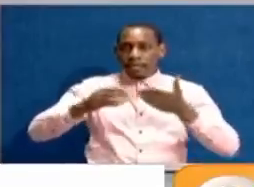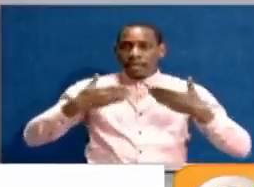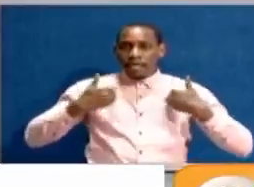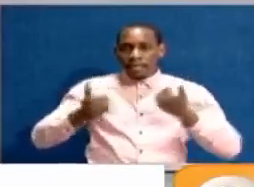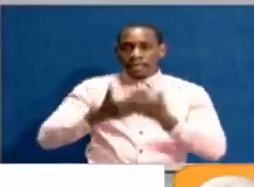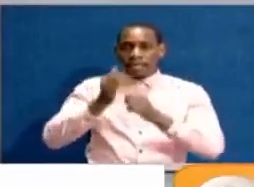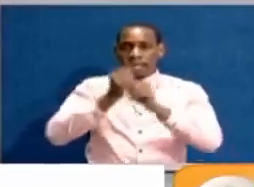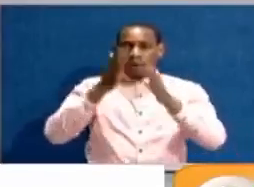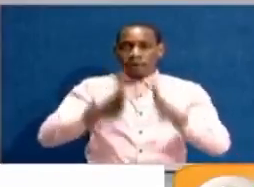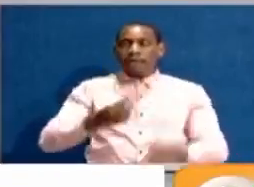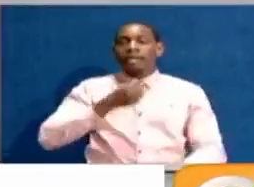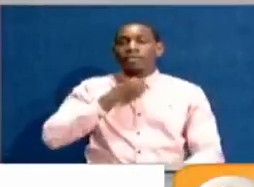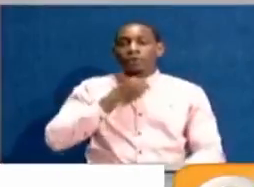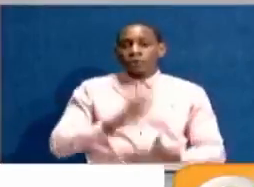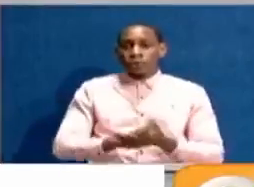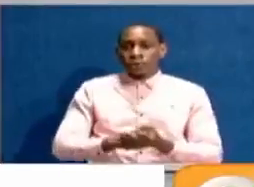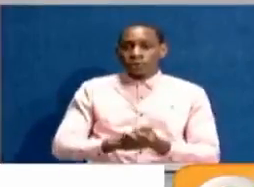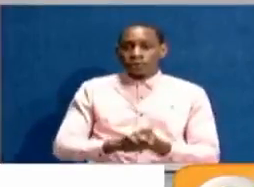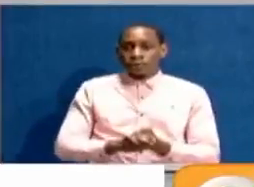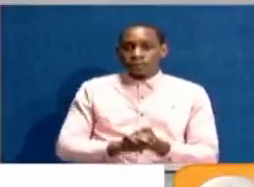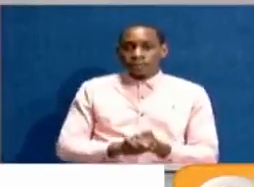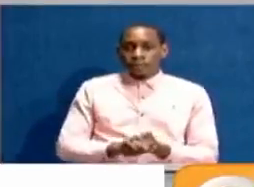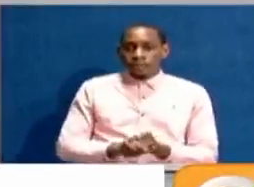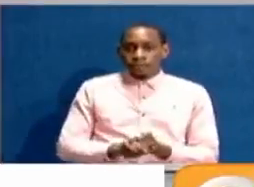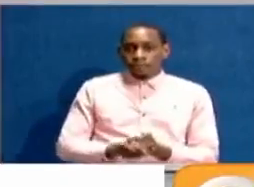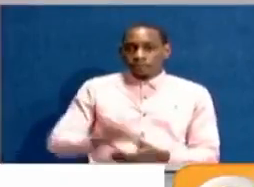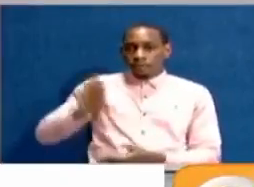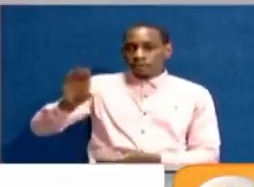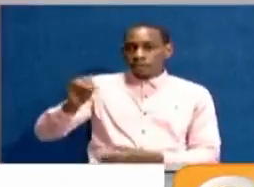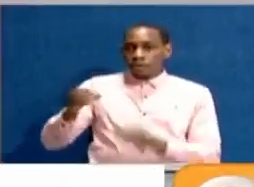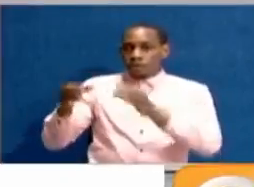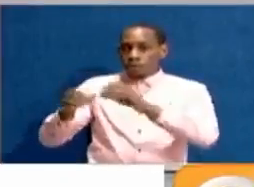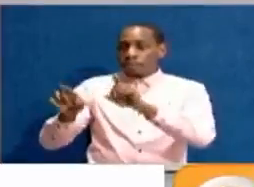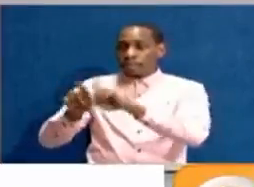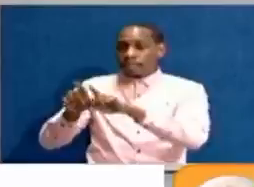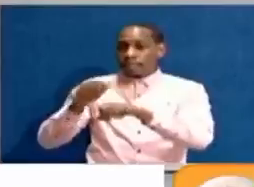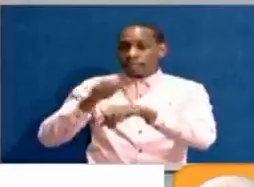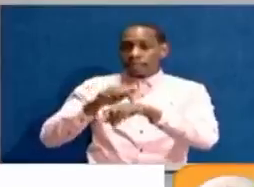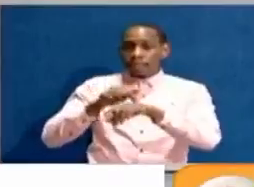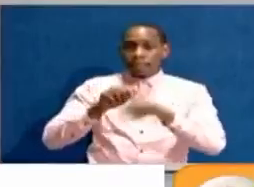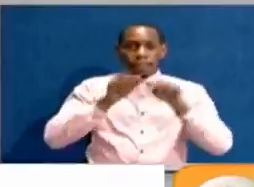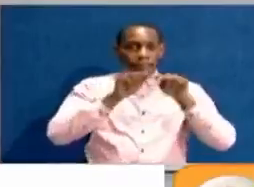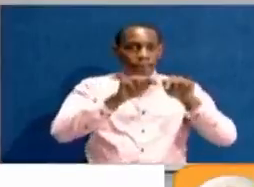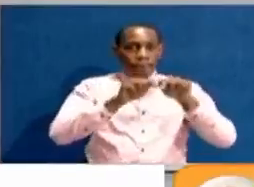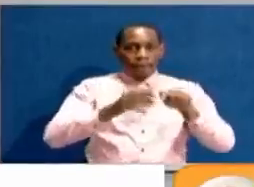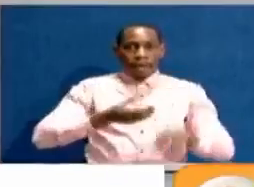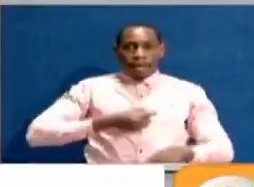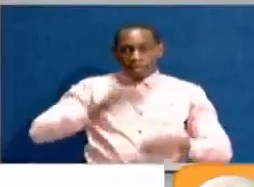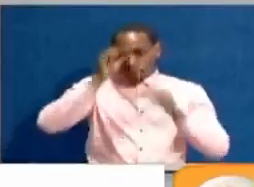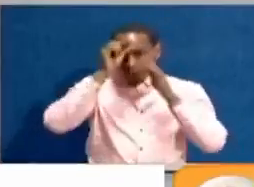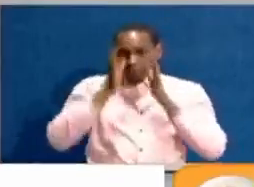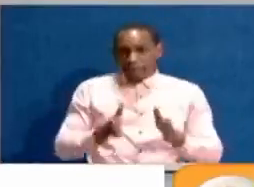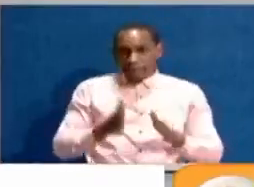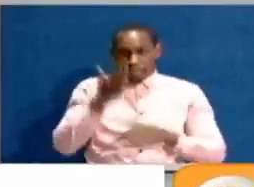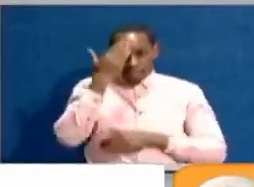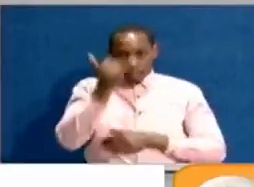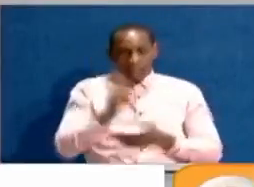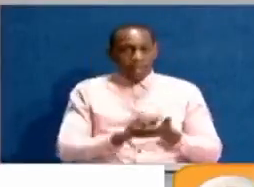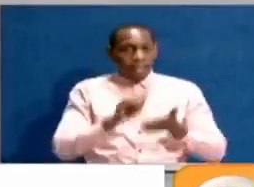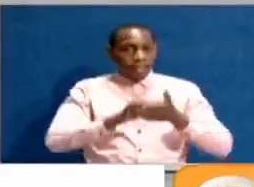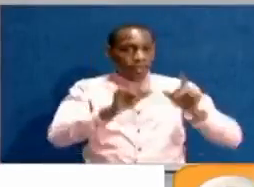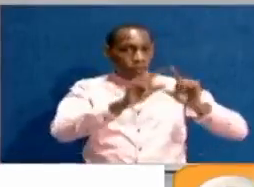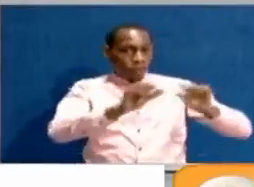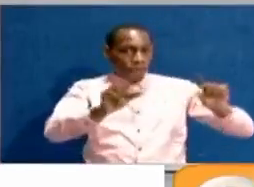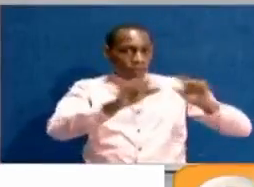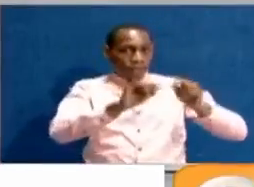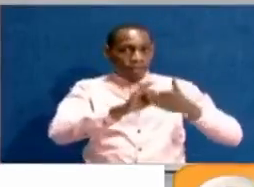care workers' unions. Now, the Kenya Union of Clinical Officers at the same time slammed the Council of Governors over what it